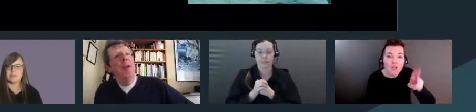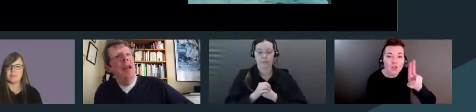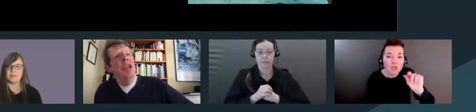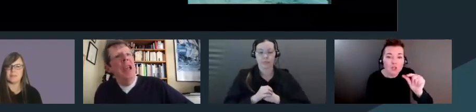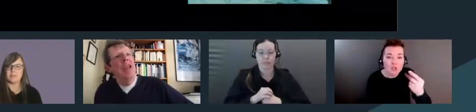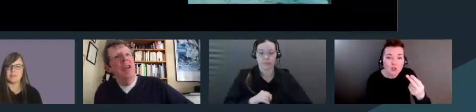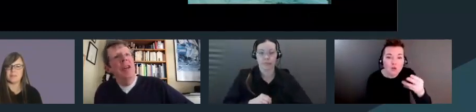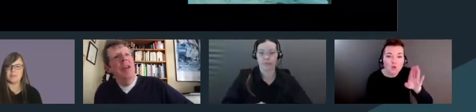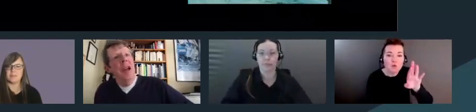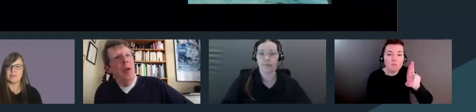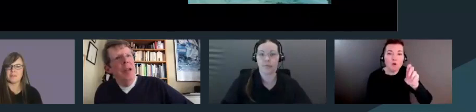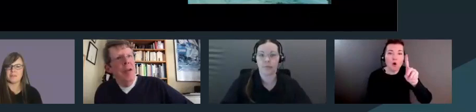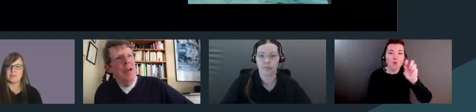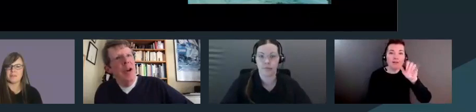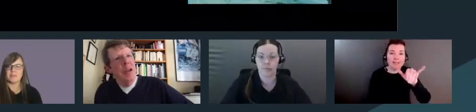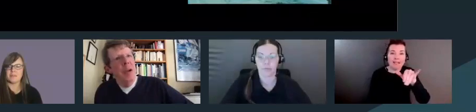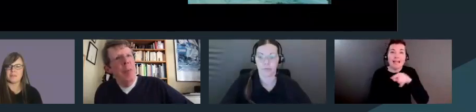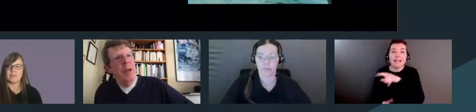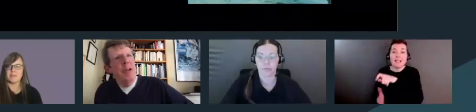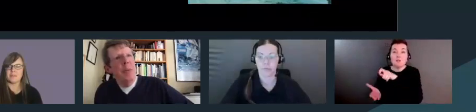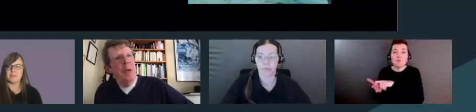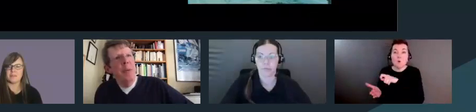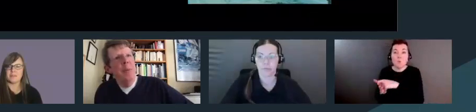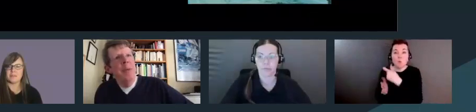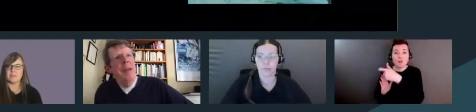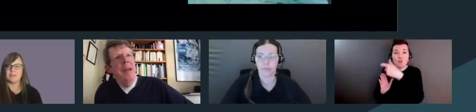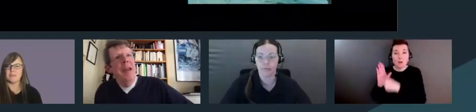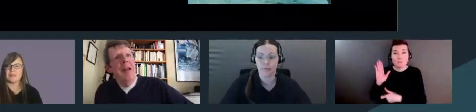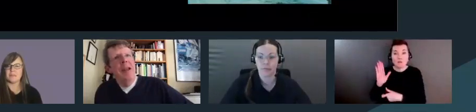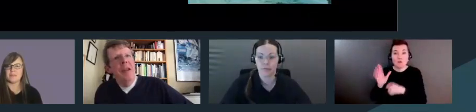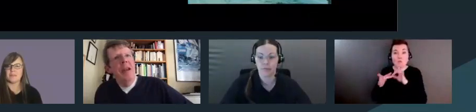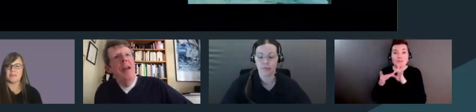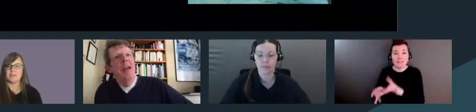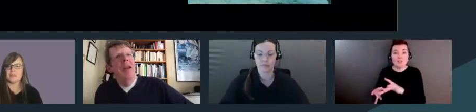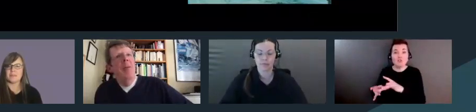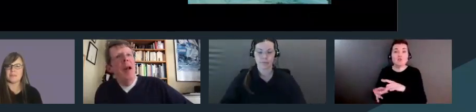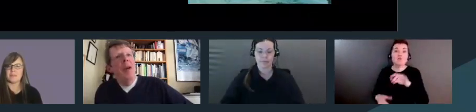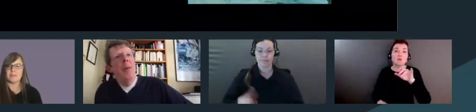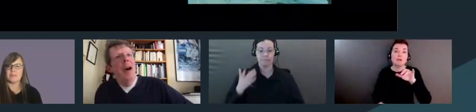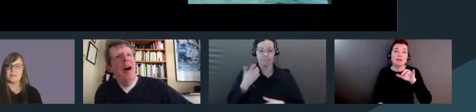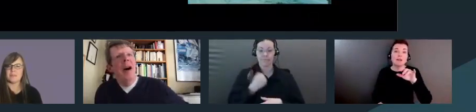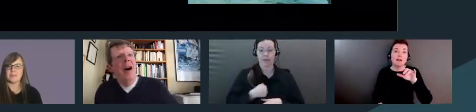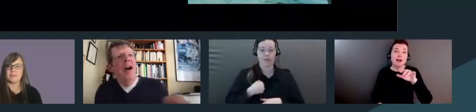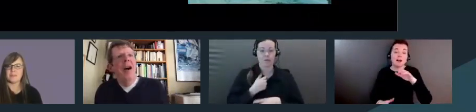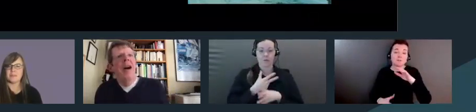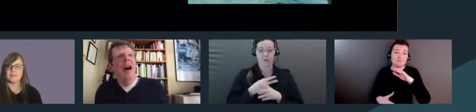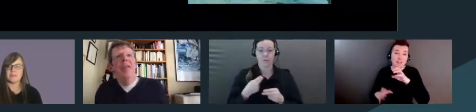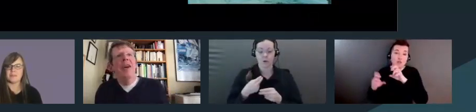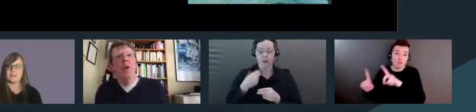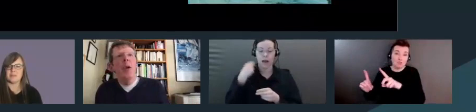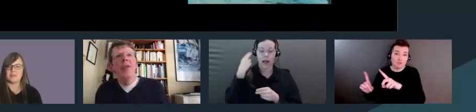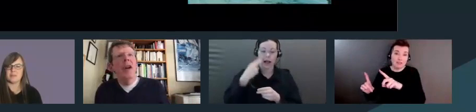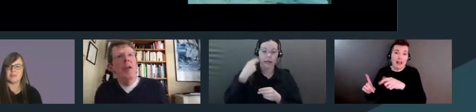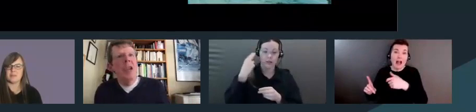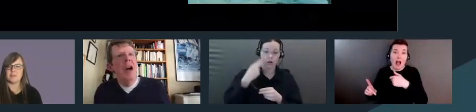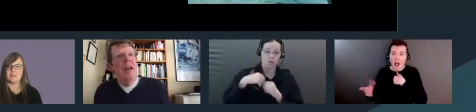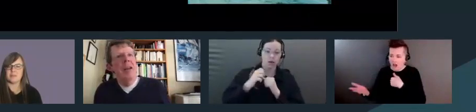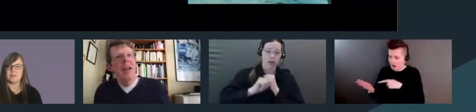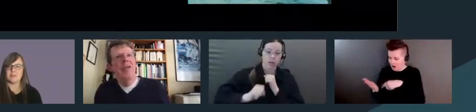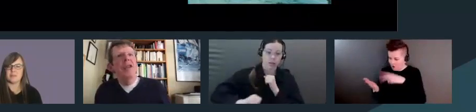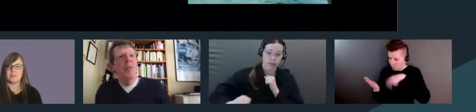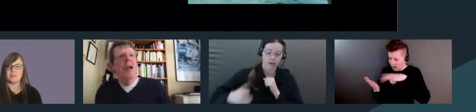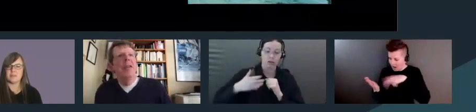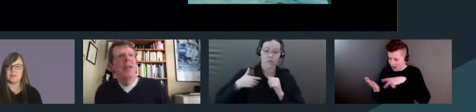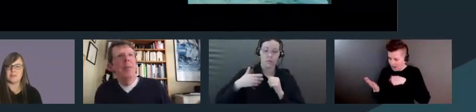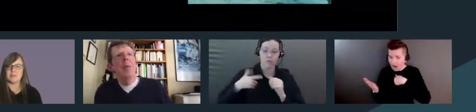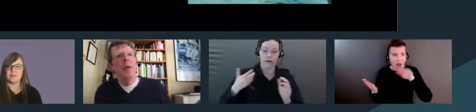he wrote a chapter on education. I went down to talk to my principal, and I said, Malcolm, I've got to